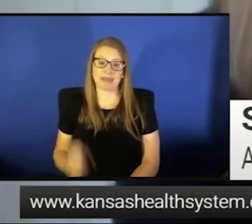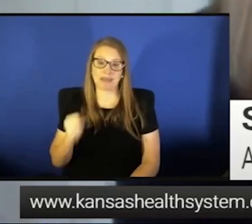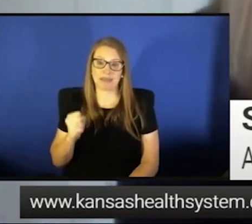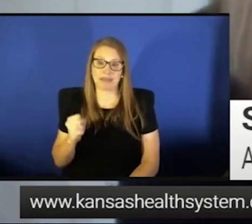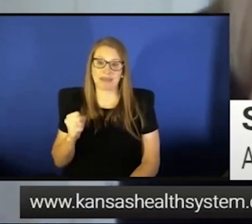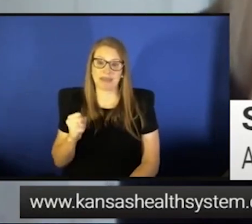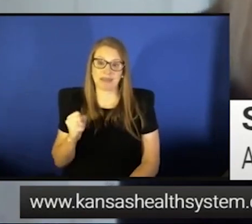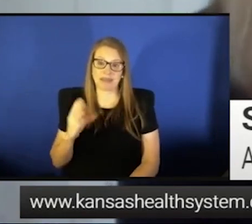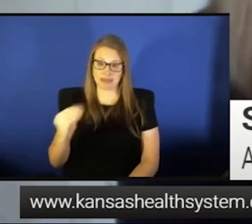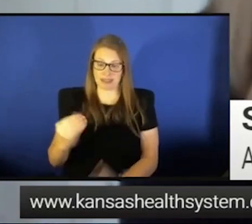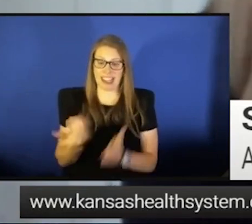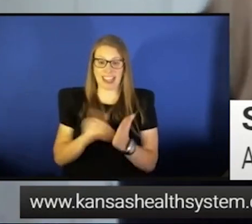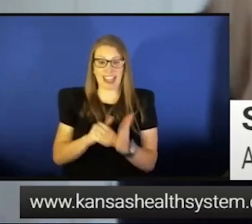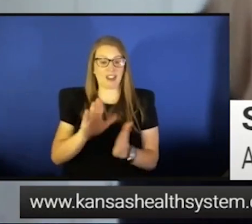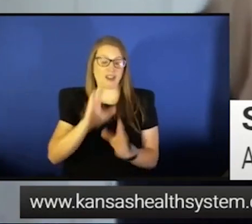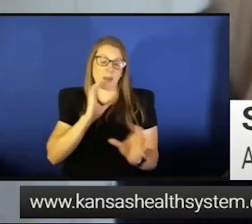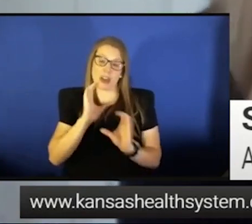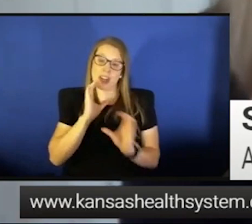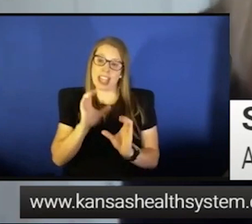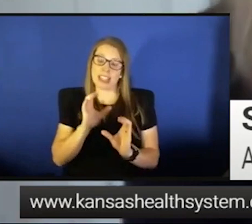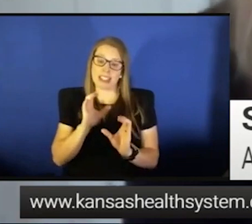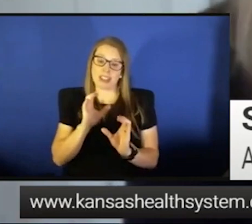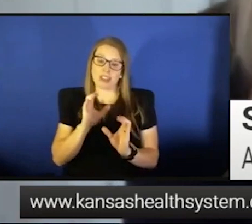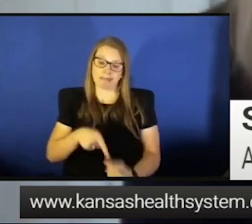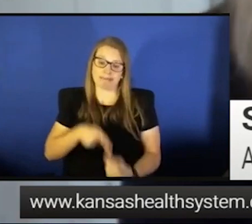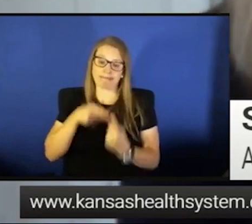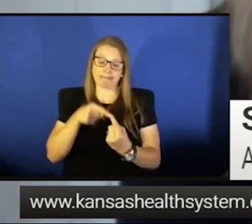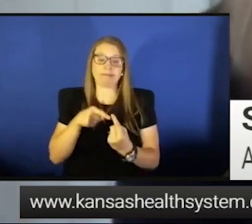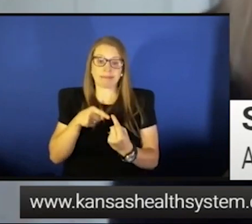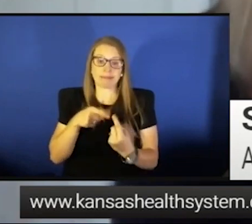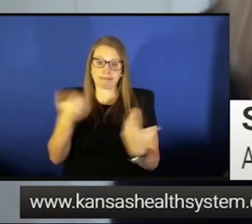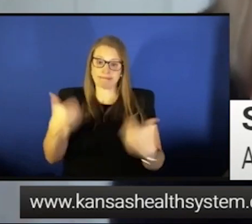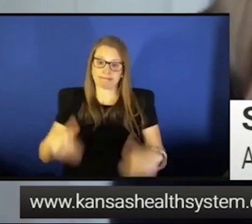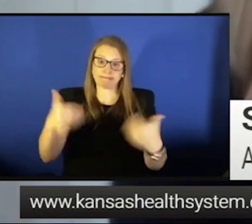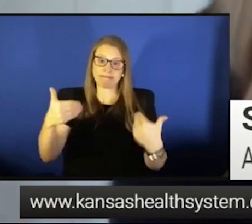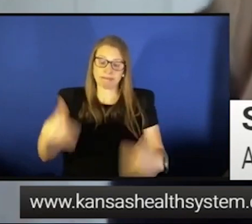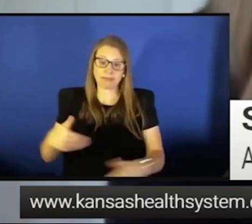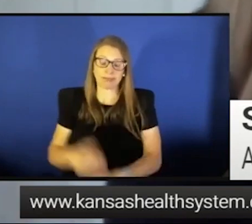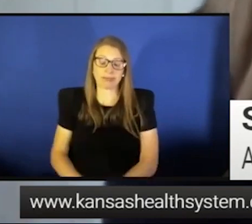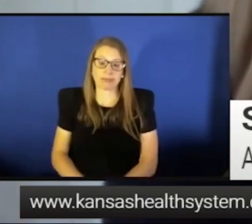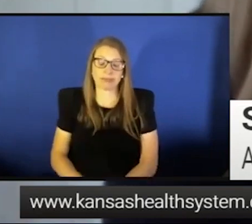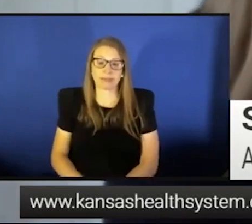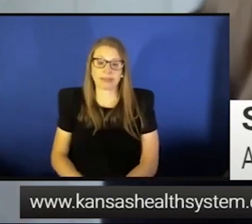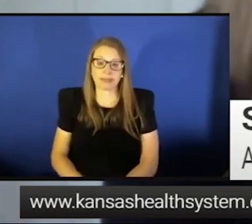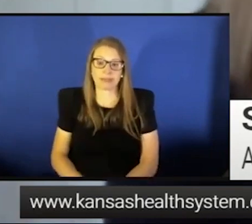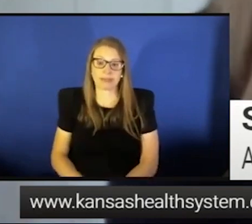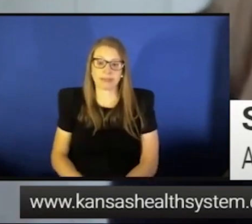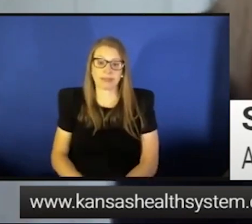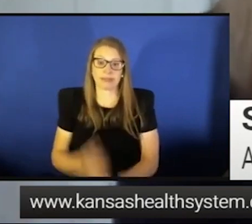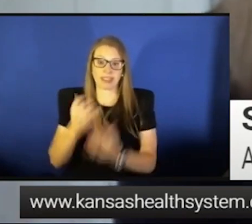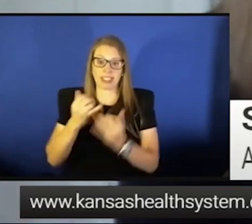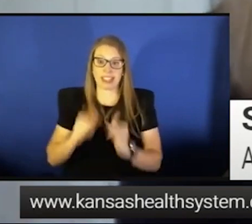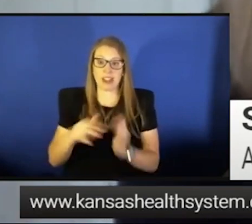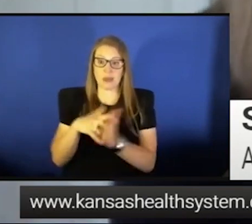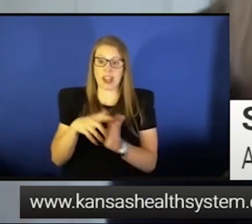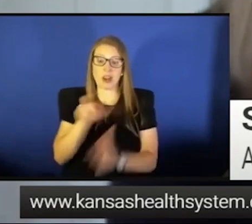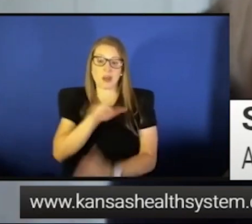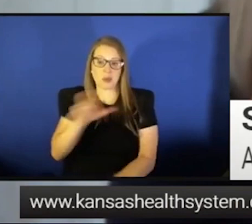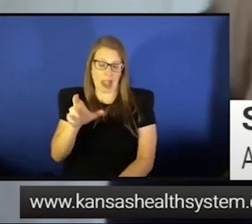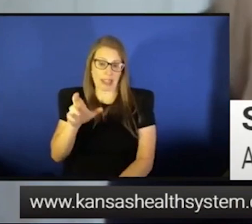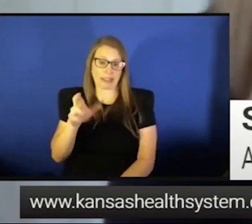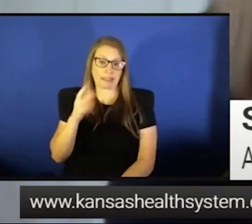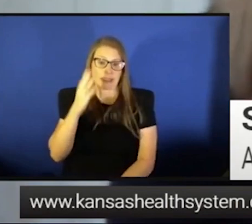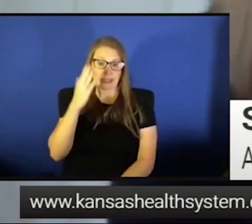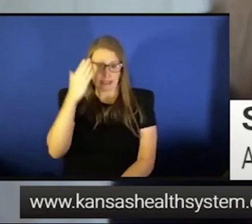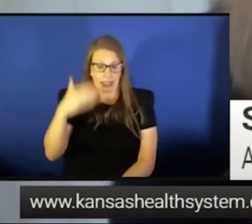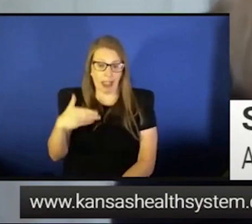So again, her communication difficulties it's a huge struggle. So she's still weak on her right side.